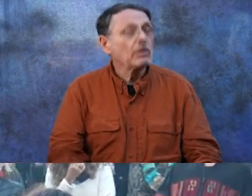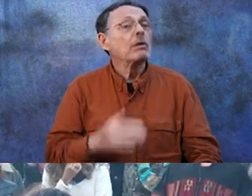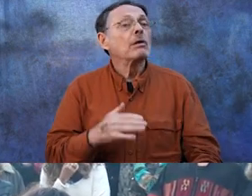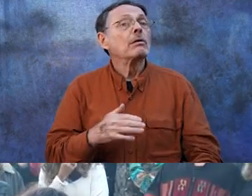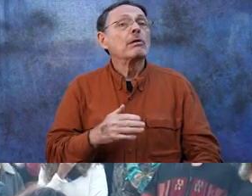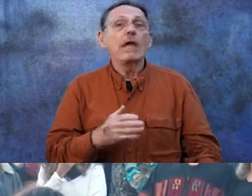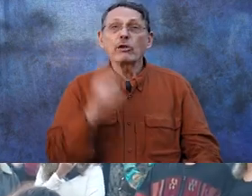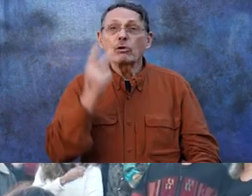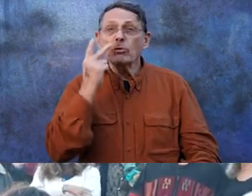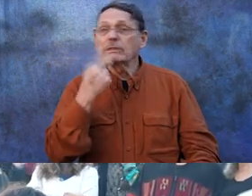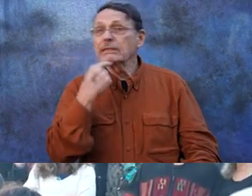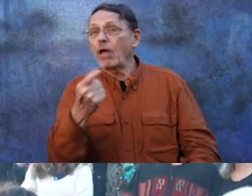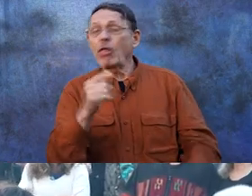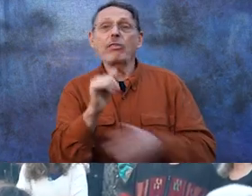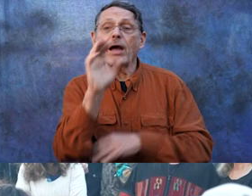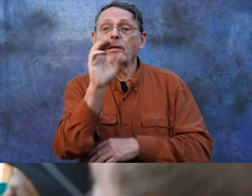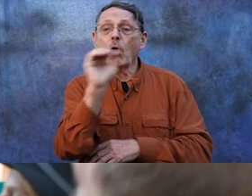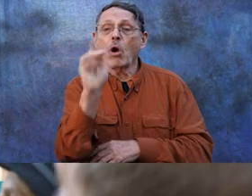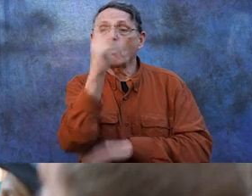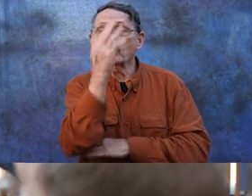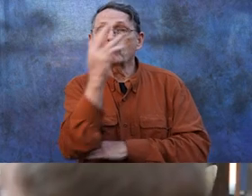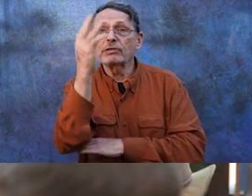And feel that oak tree,